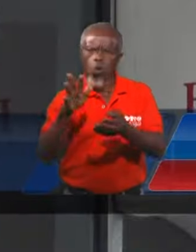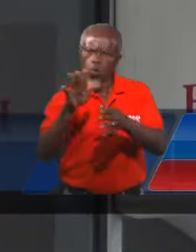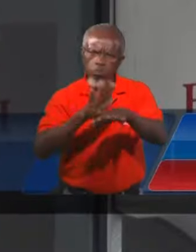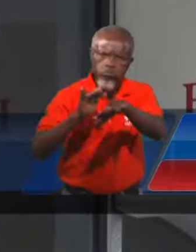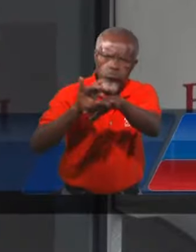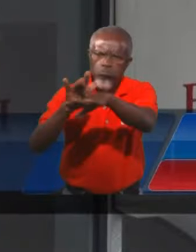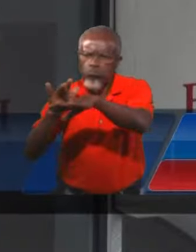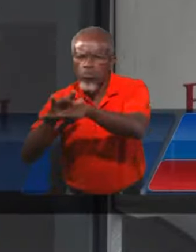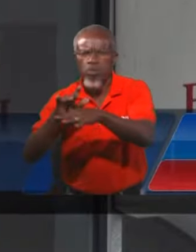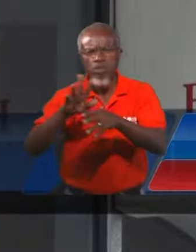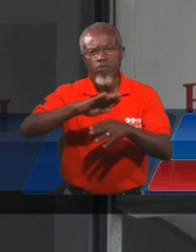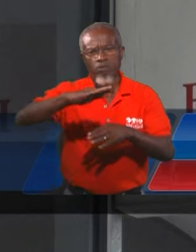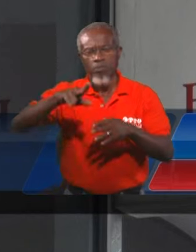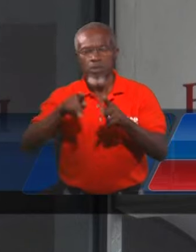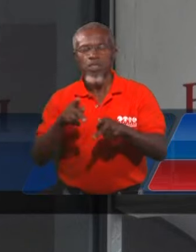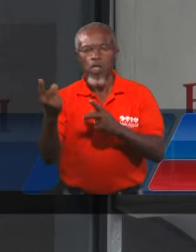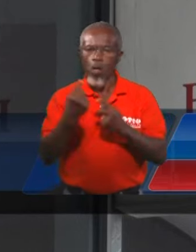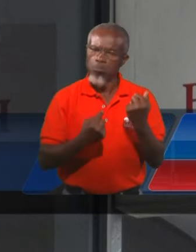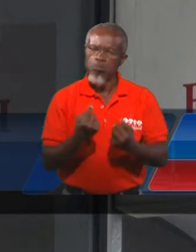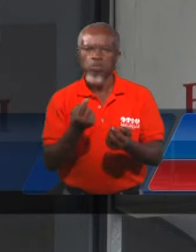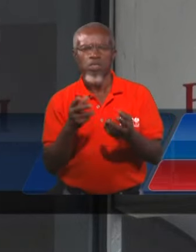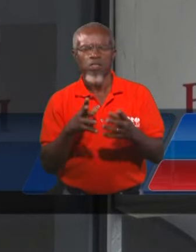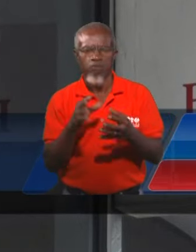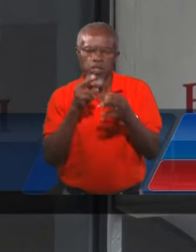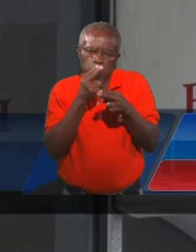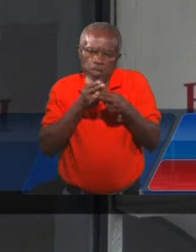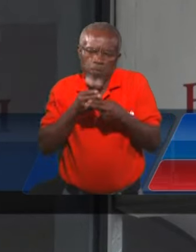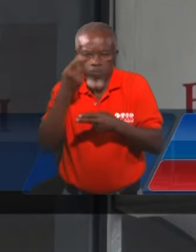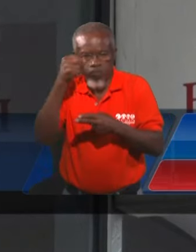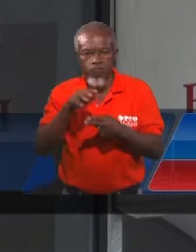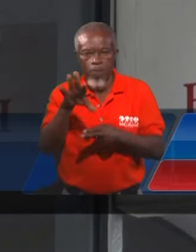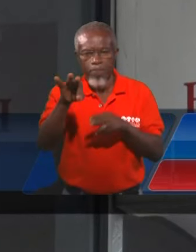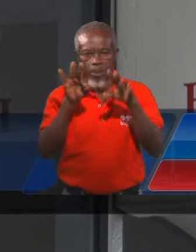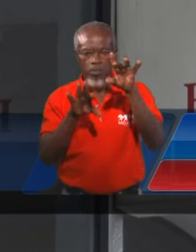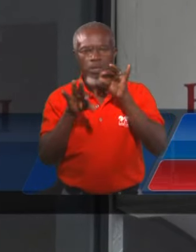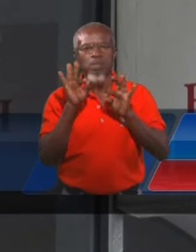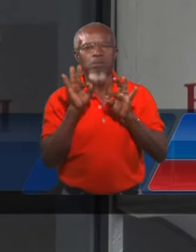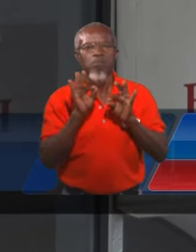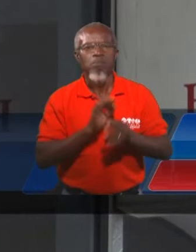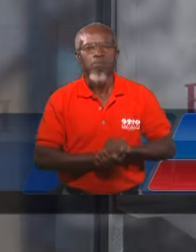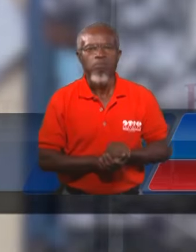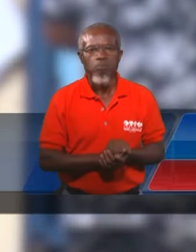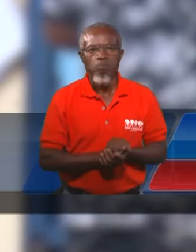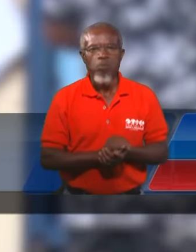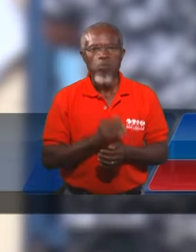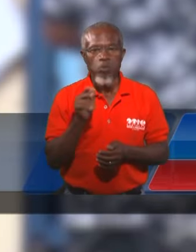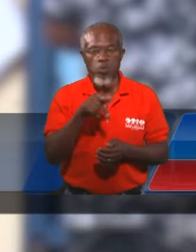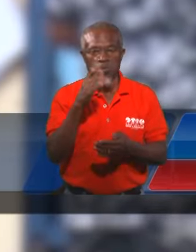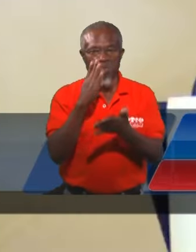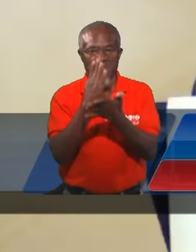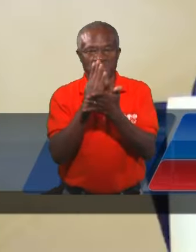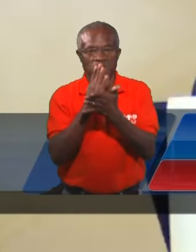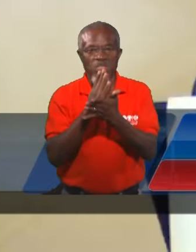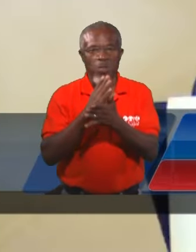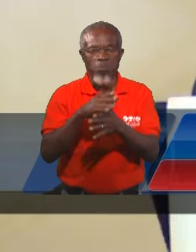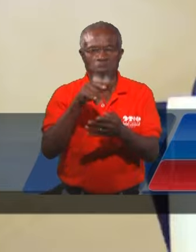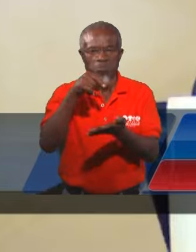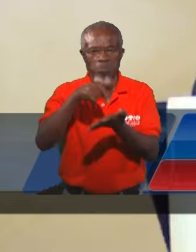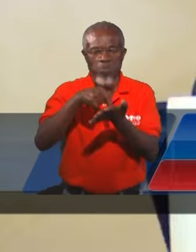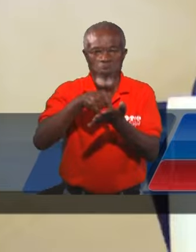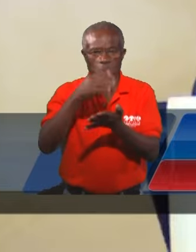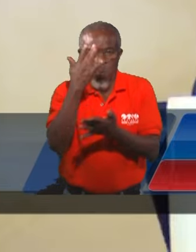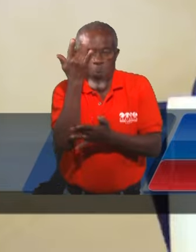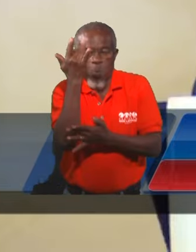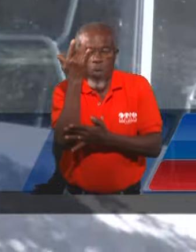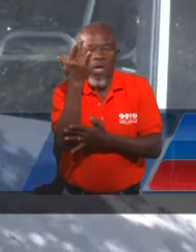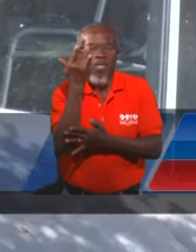both districts. In March, the Court of Appeal dismissed a petition by the UNC to stop a by-election in Lengua Indian Walk. The UNC